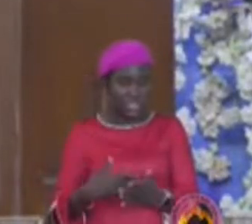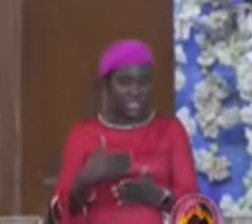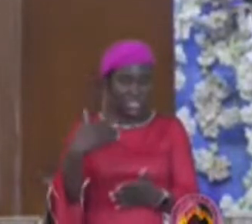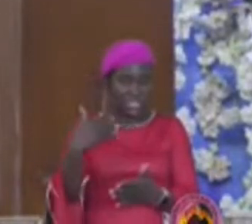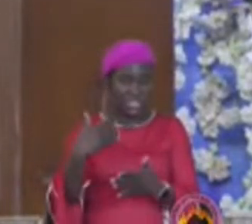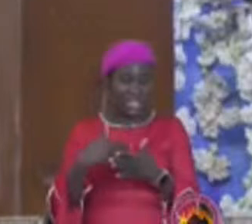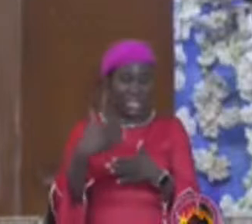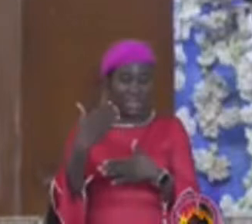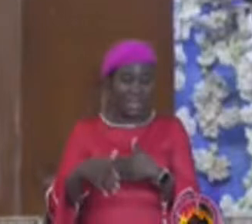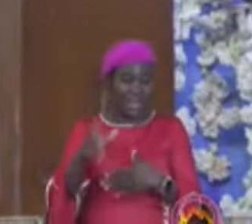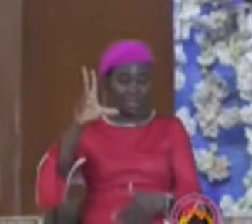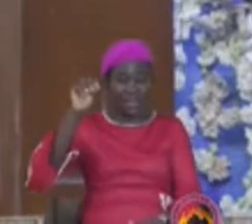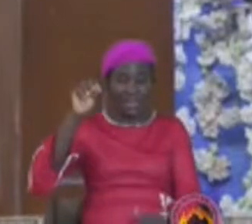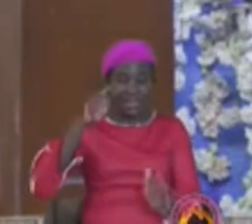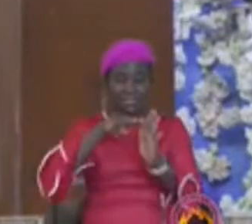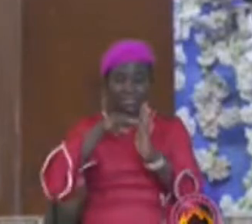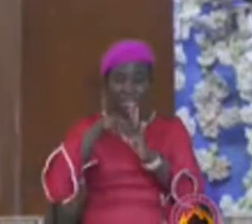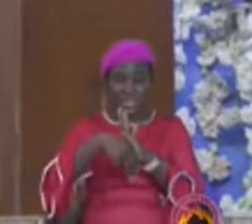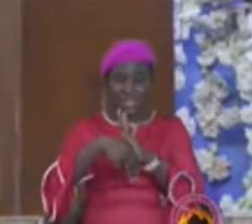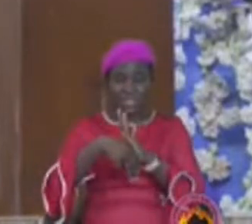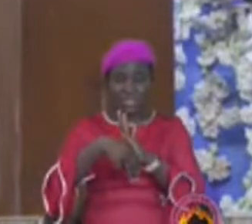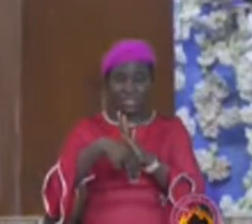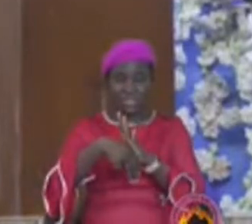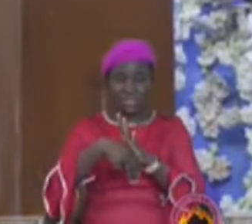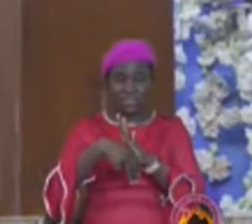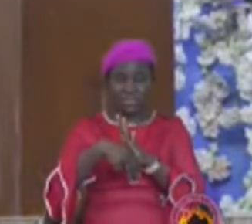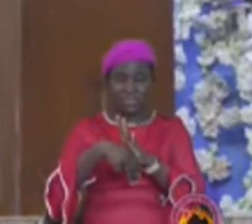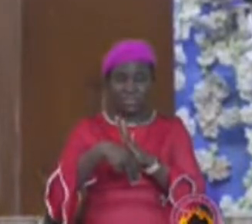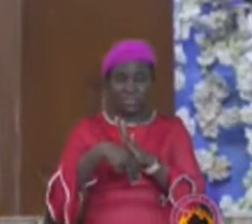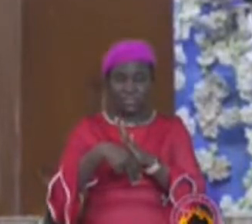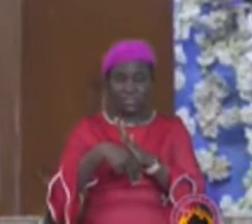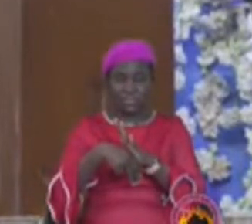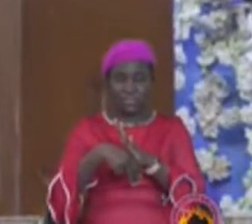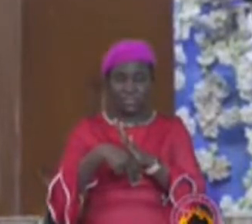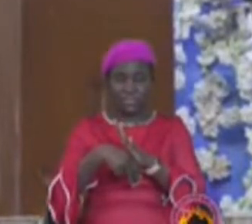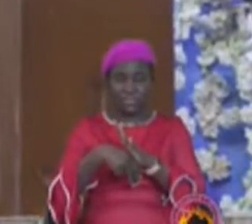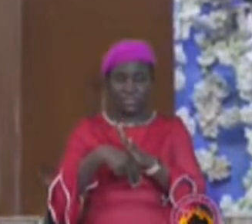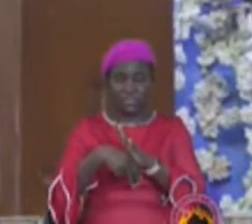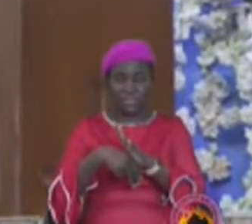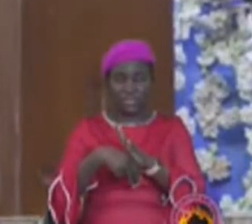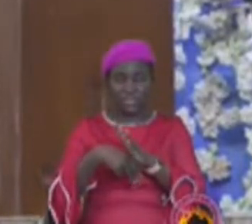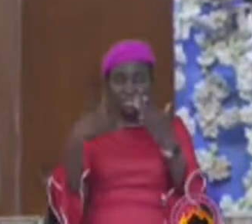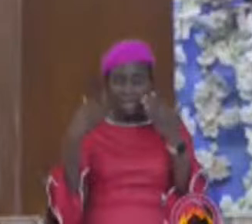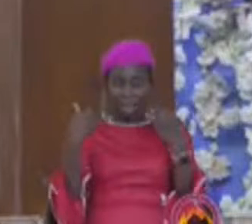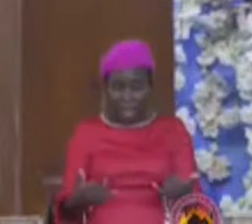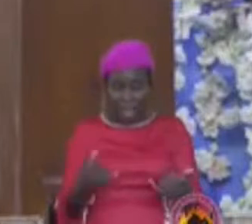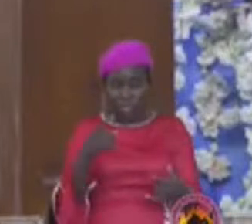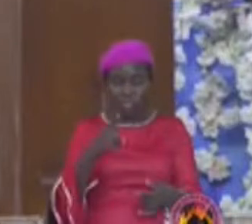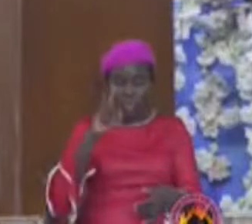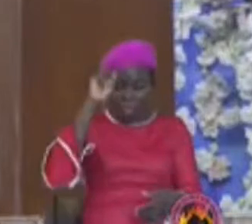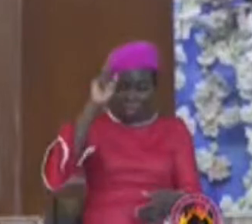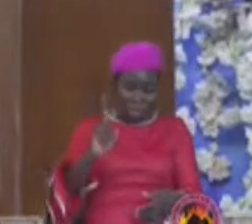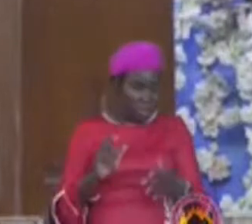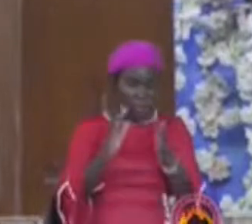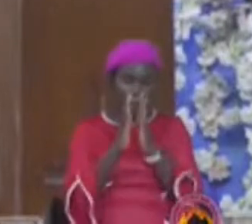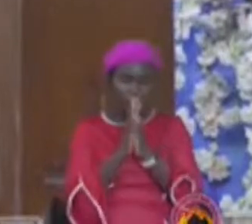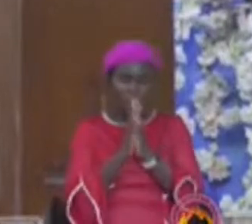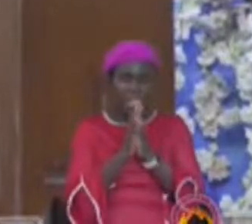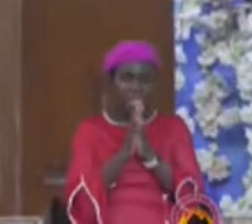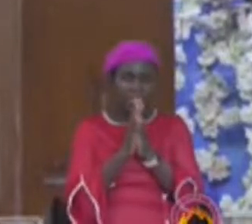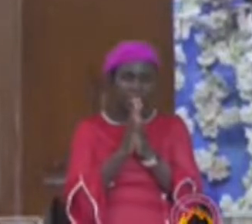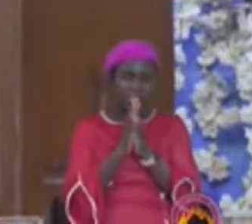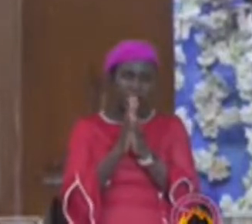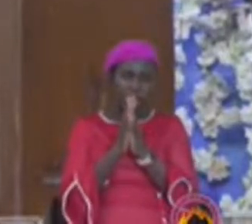just close your eyes. I know you say you go to Orthodox church, you don't know how to pray, but you will learn it here.